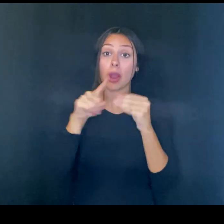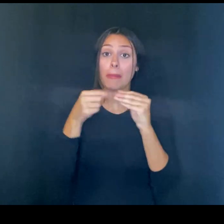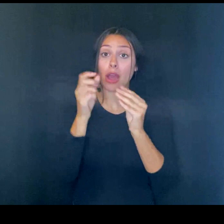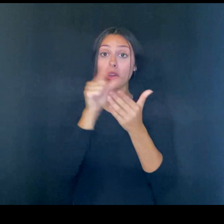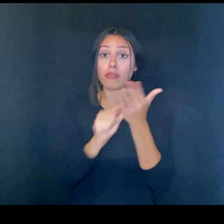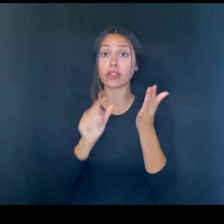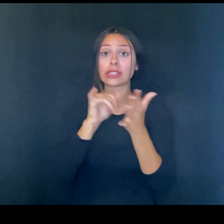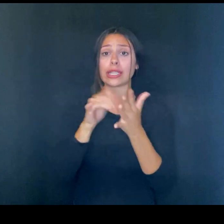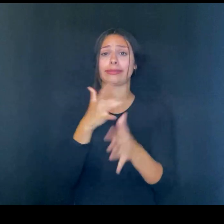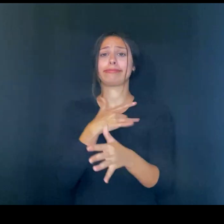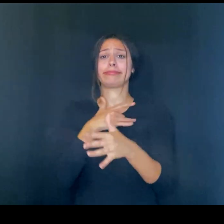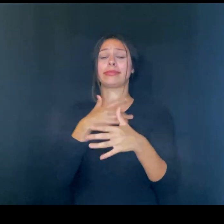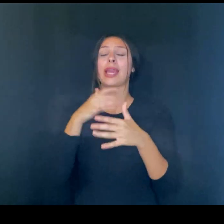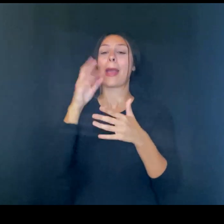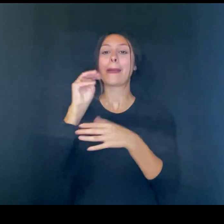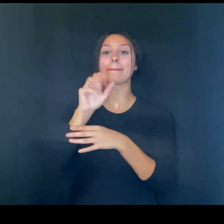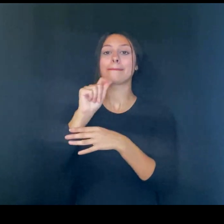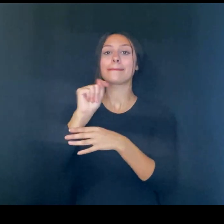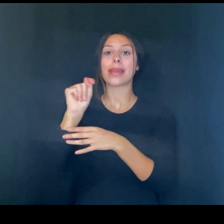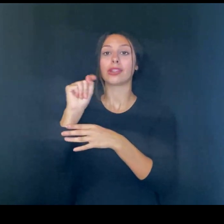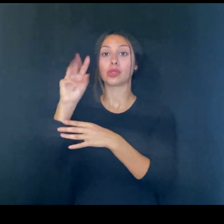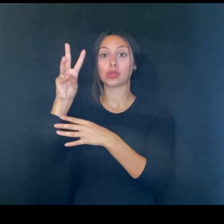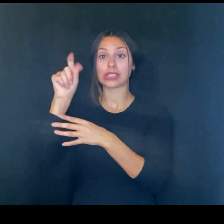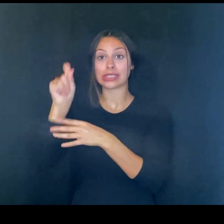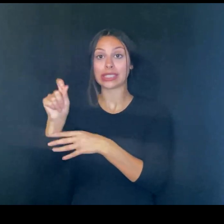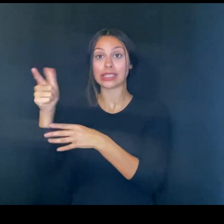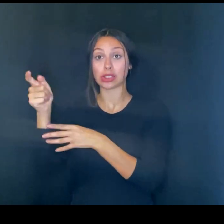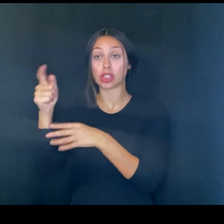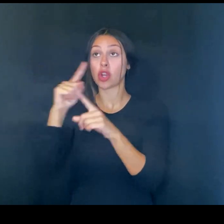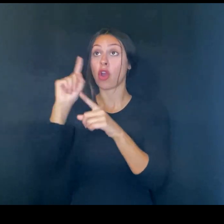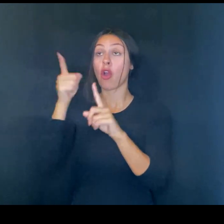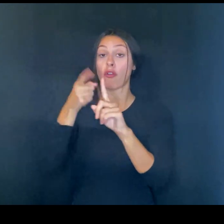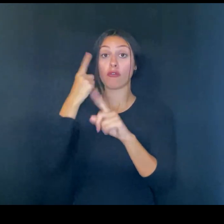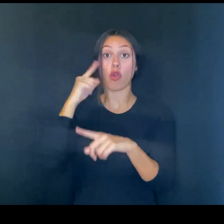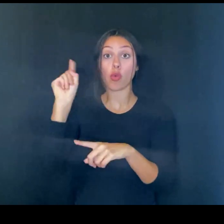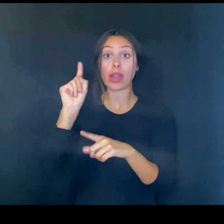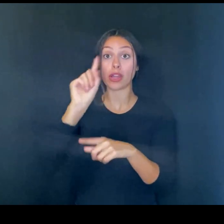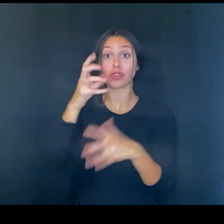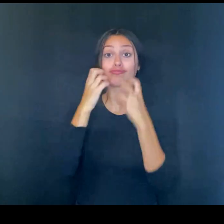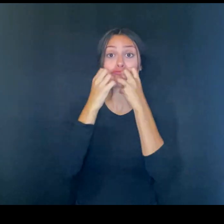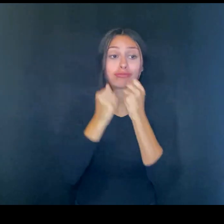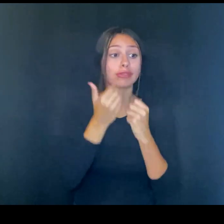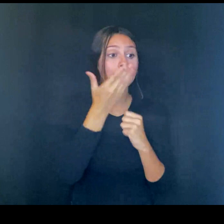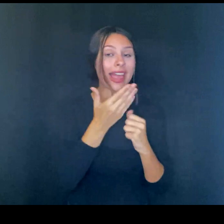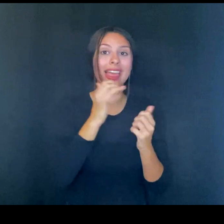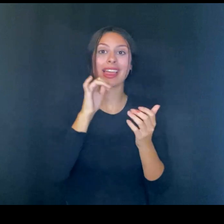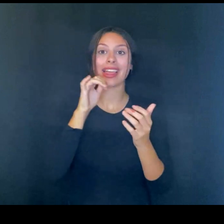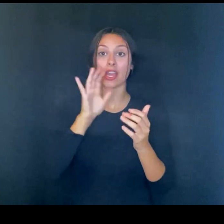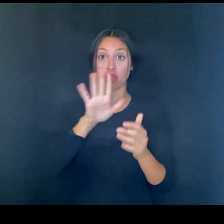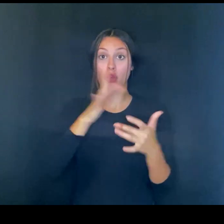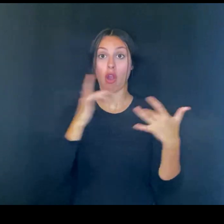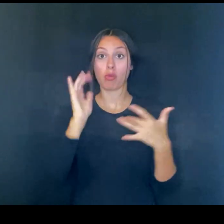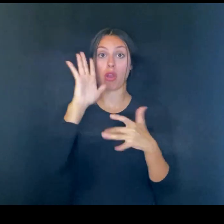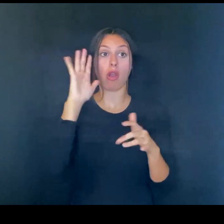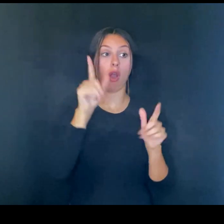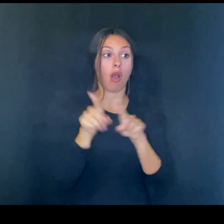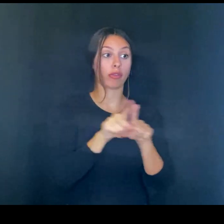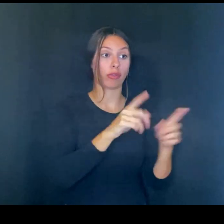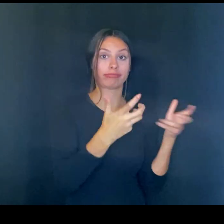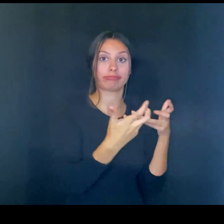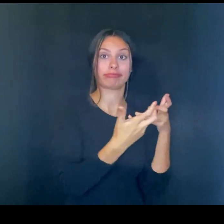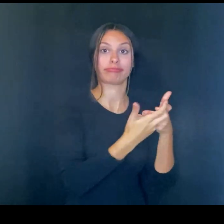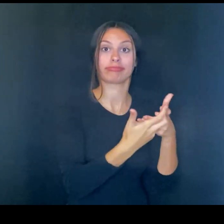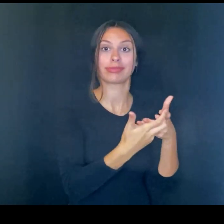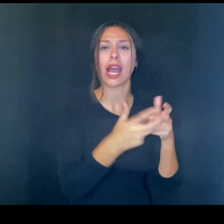on my heart lately. Matthew 6:21. For where your treasure is, there your heart will also be. Let me break that down. You